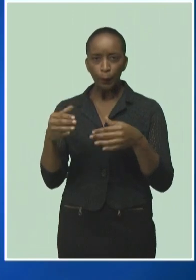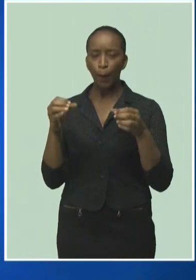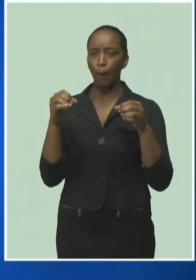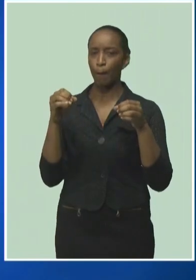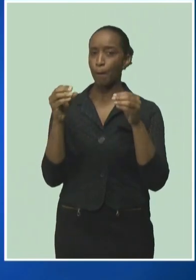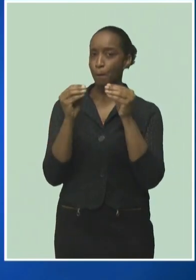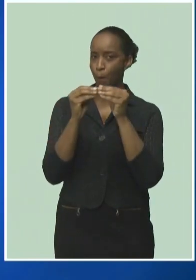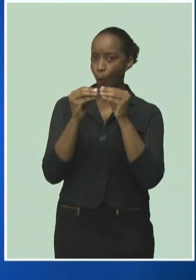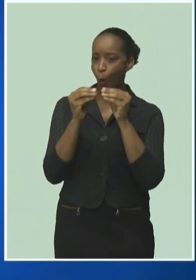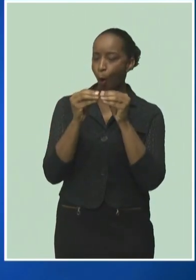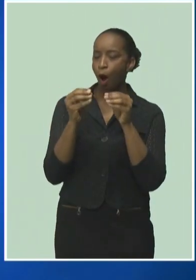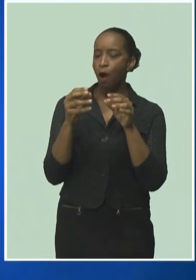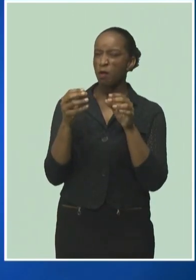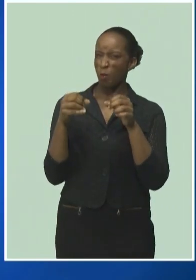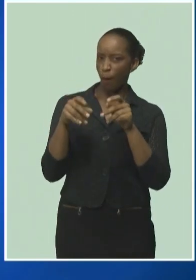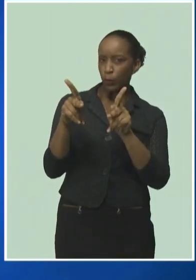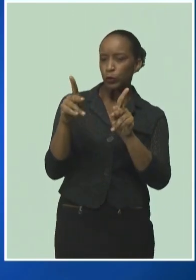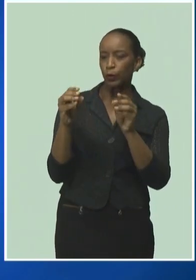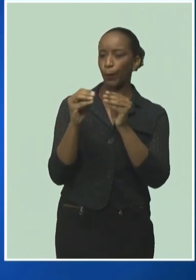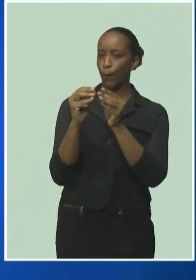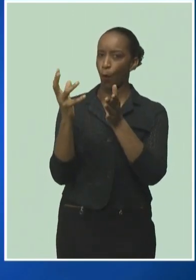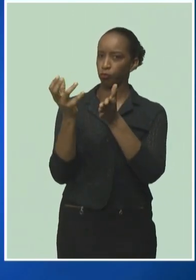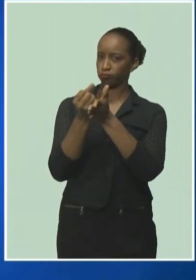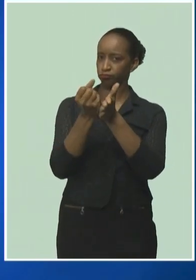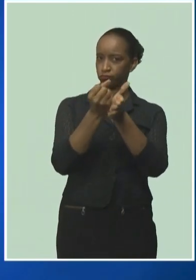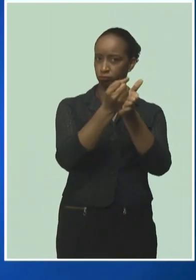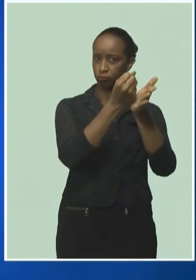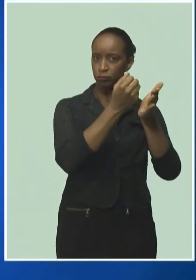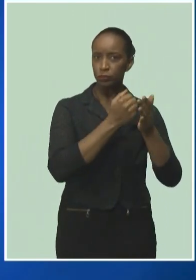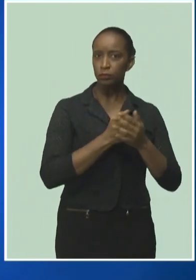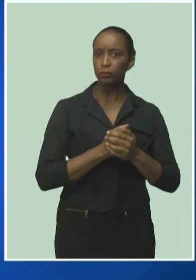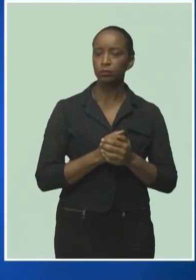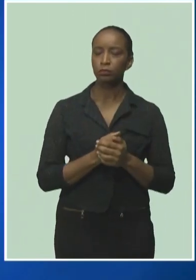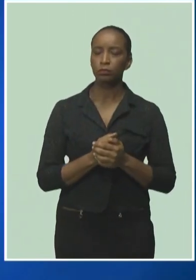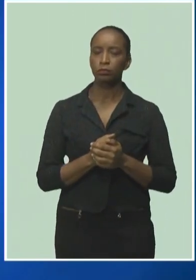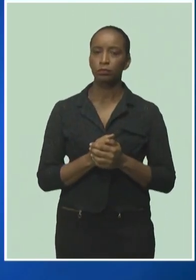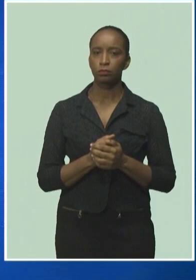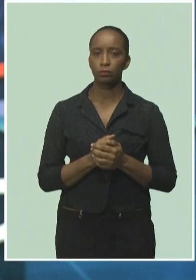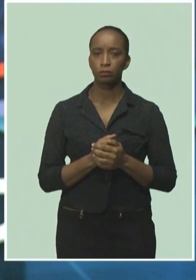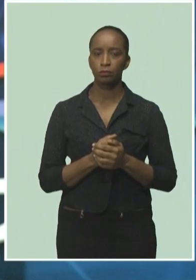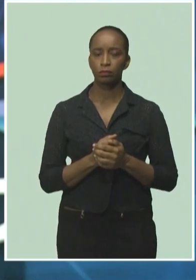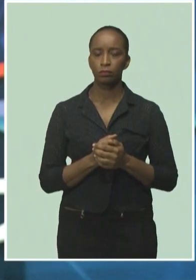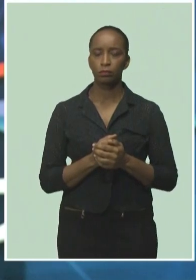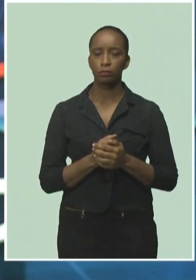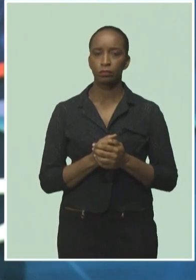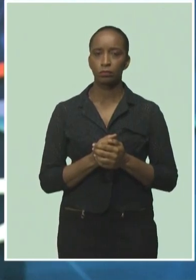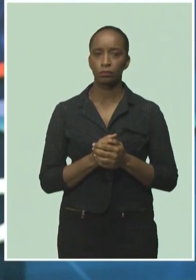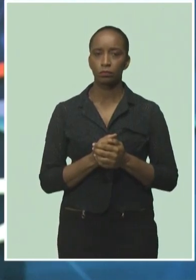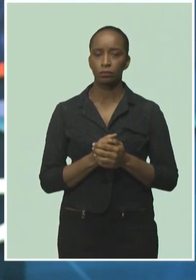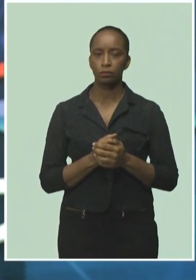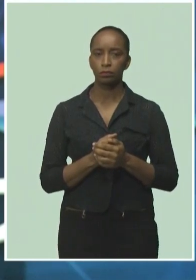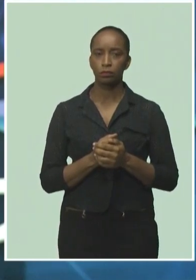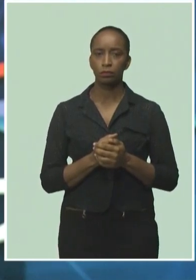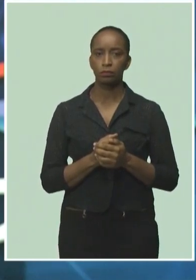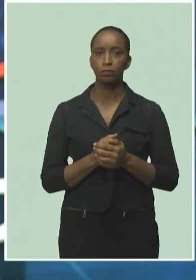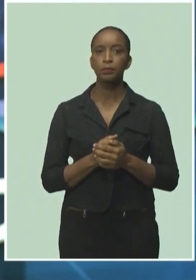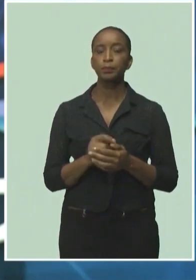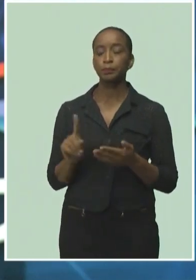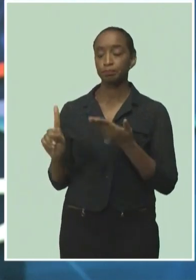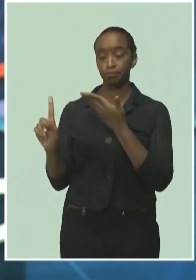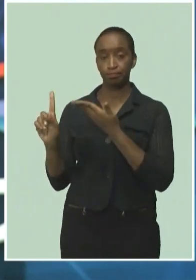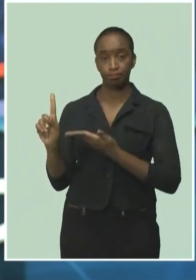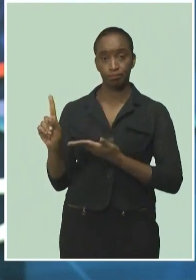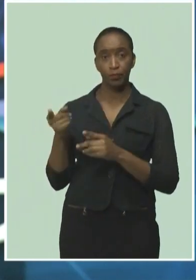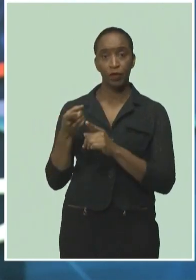go. That's how we're going to build the region. That's how we're going to reimagine the Middle Passage. Meanwhile, Deputy CARICOM Secretary